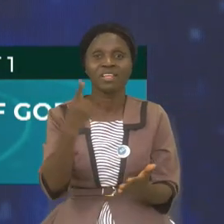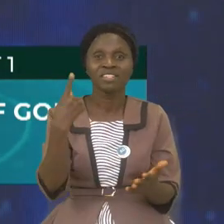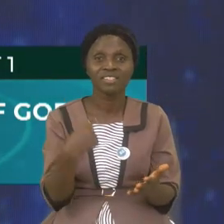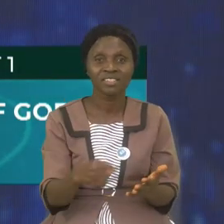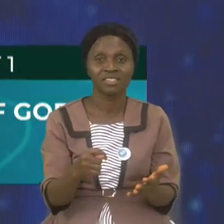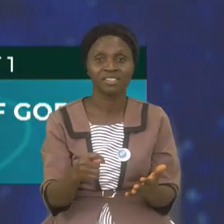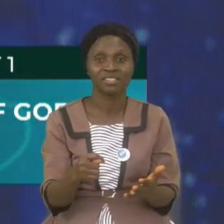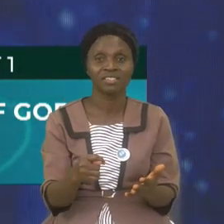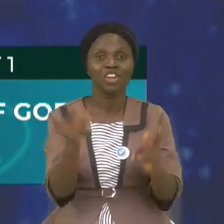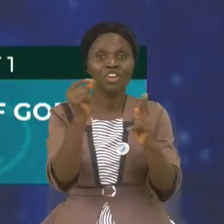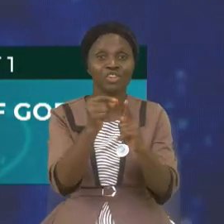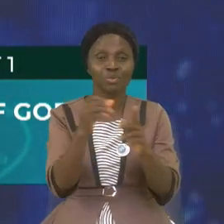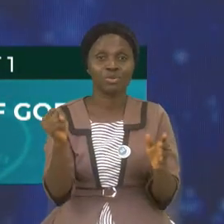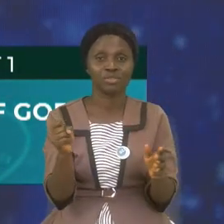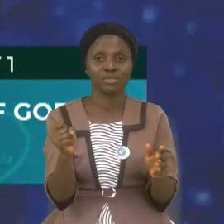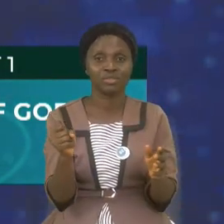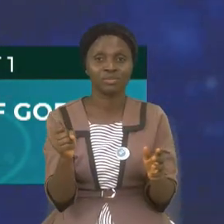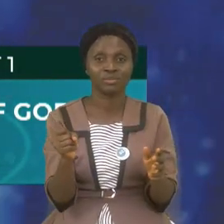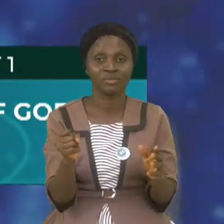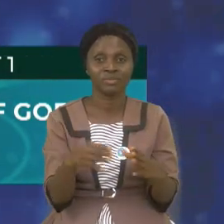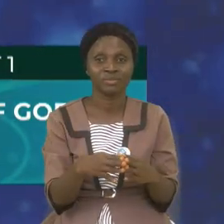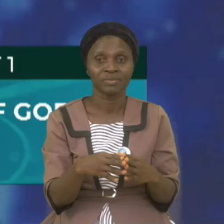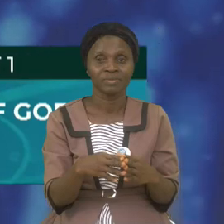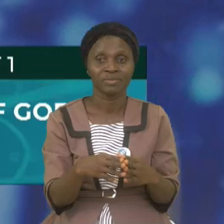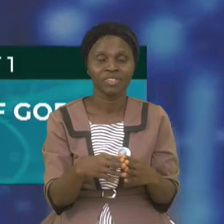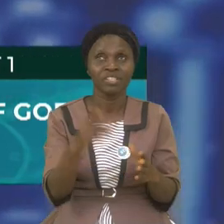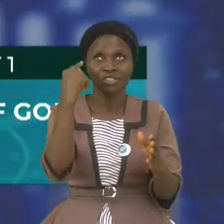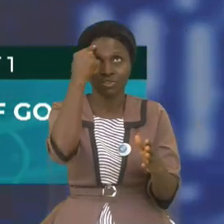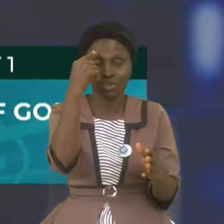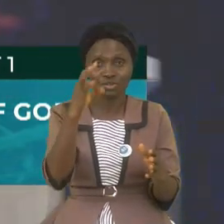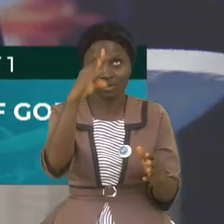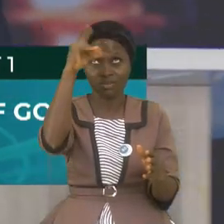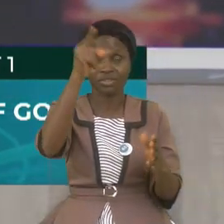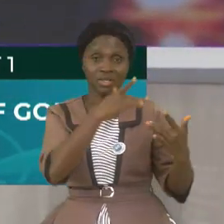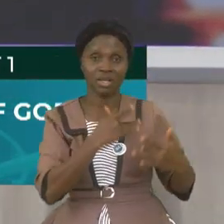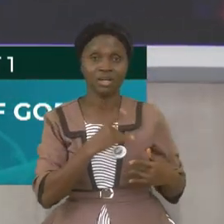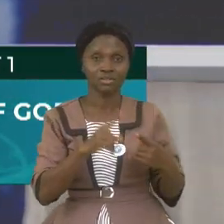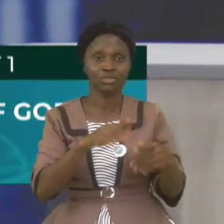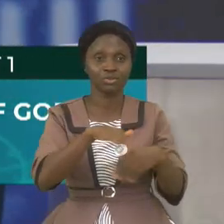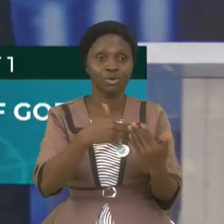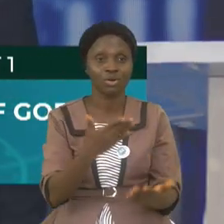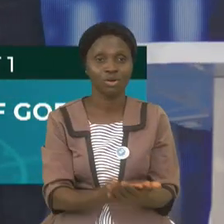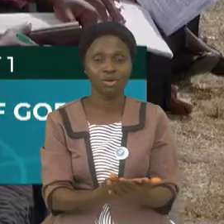his heart to all tell me. To all tell me.